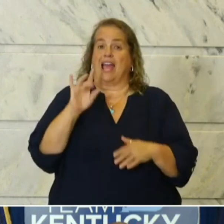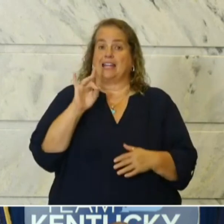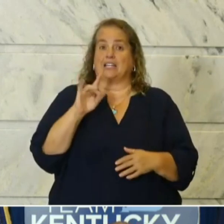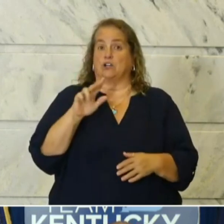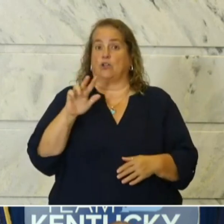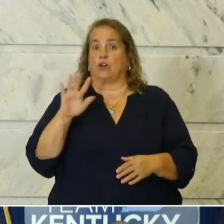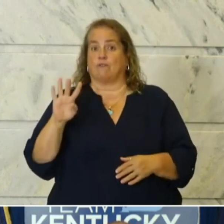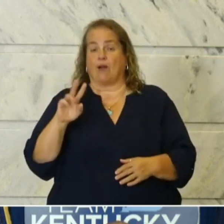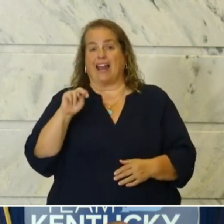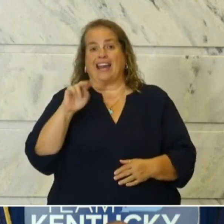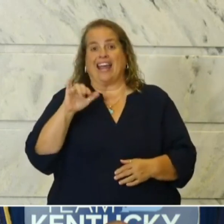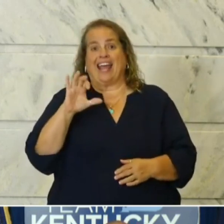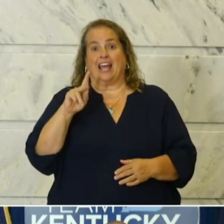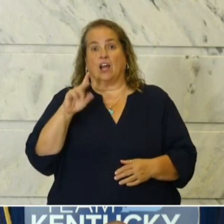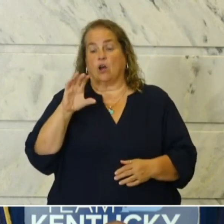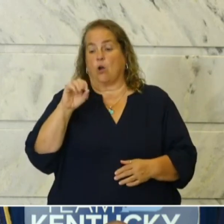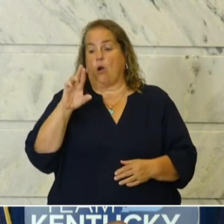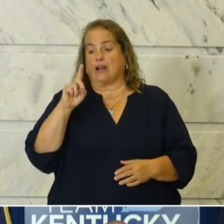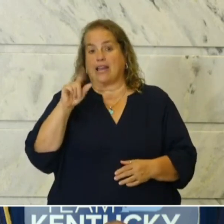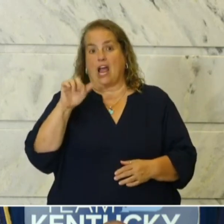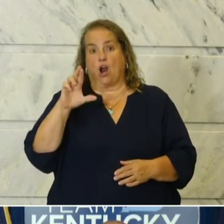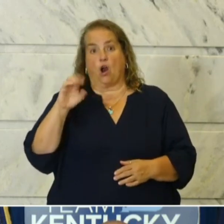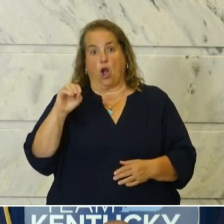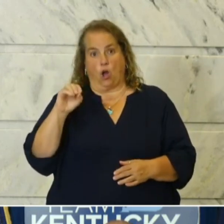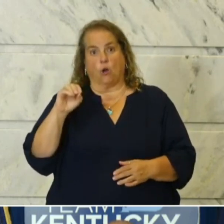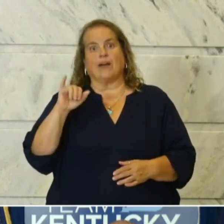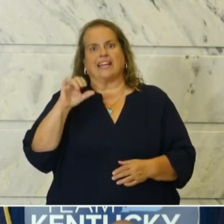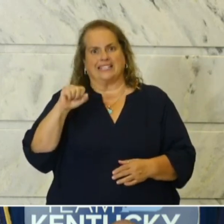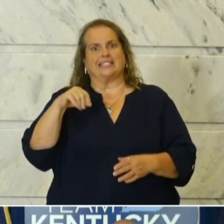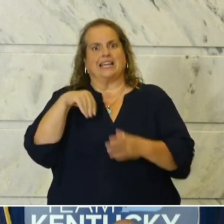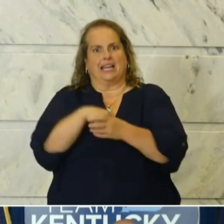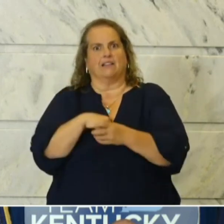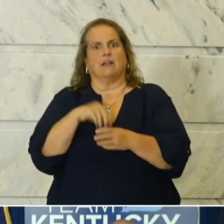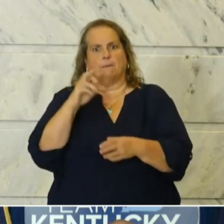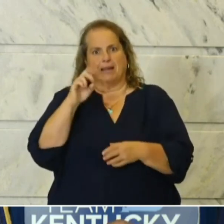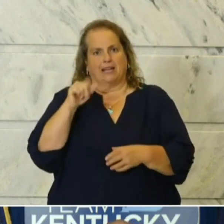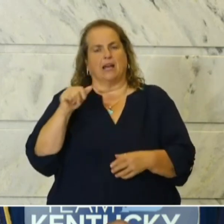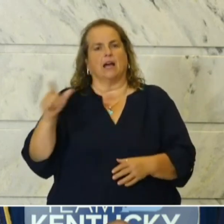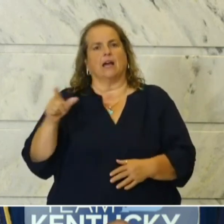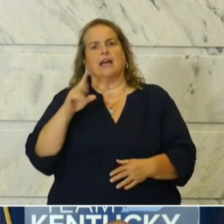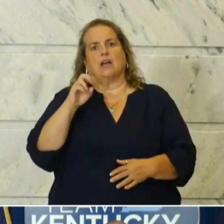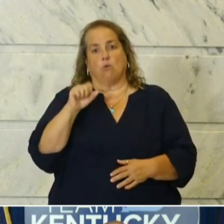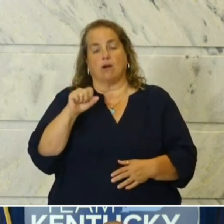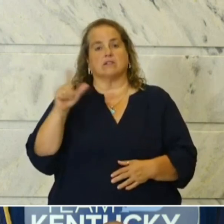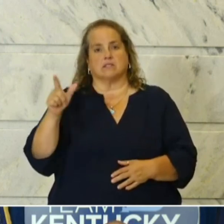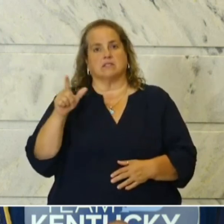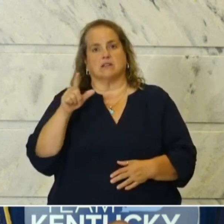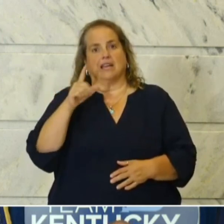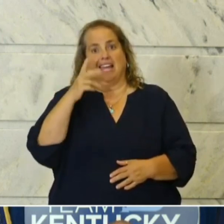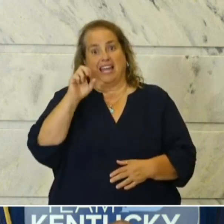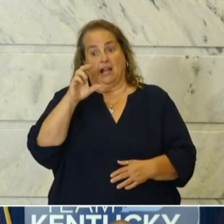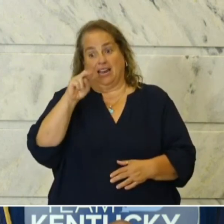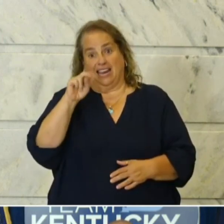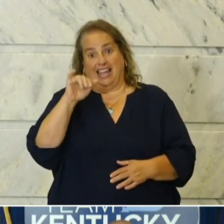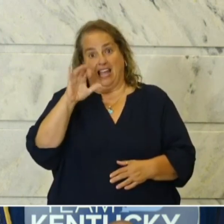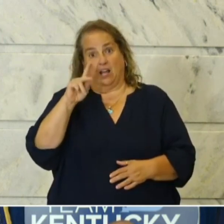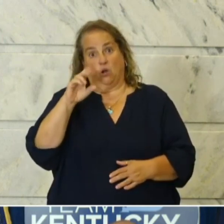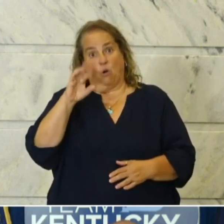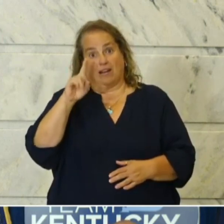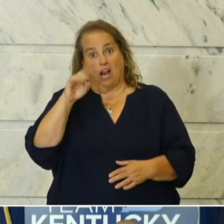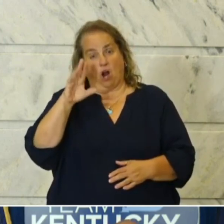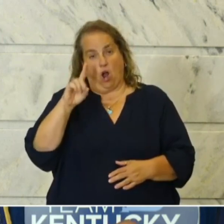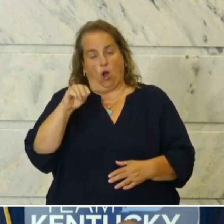Cordero has been in the media. Nick Cordero had COVID-19. Nick Cordero had blood clots throughout his body, and he lost a leg, and he subsequently lost his